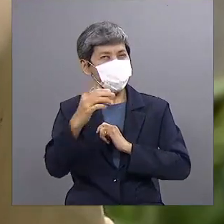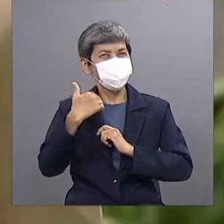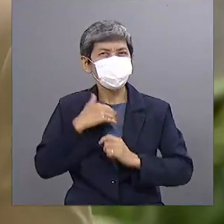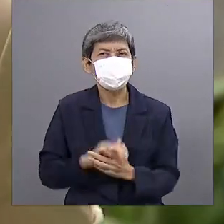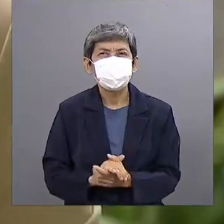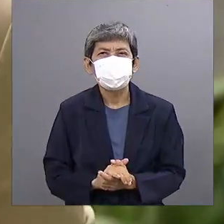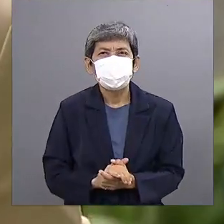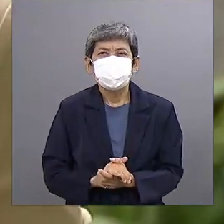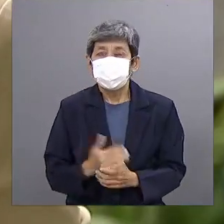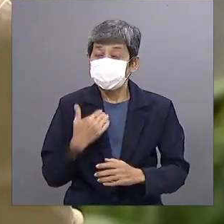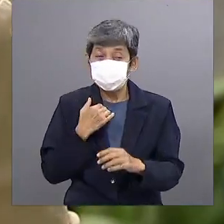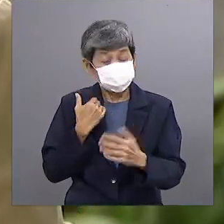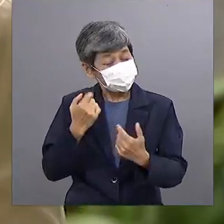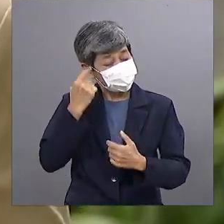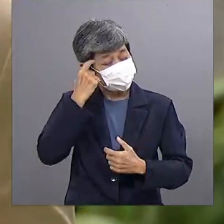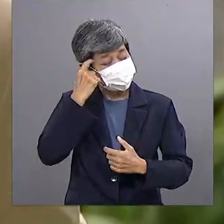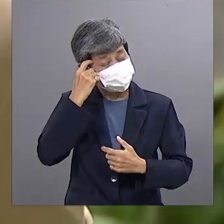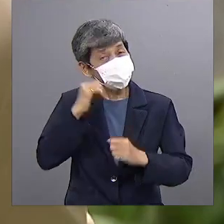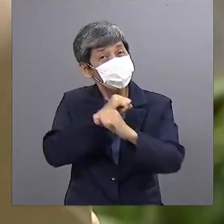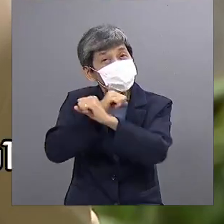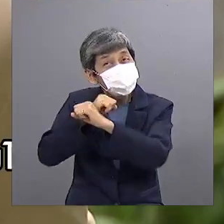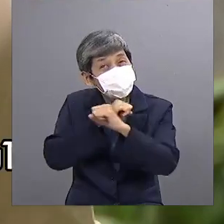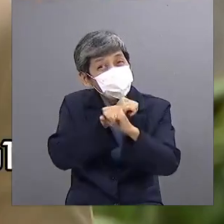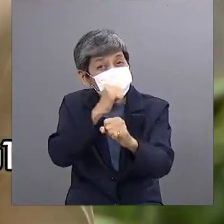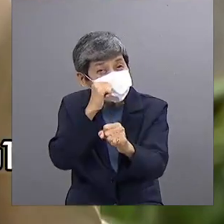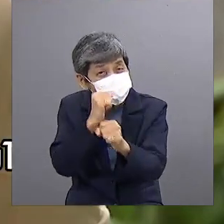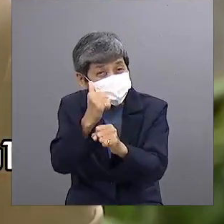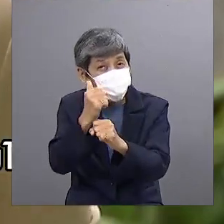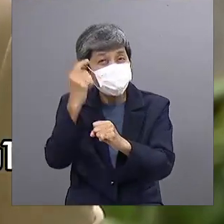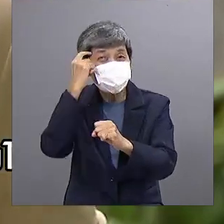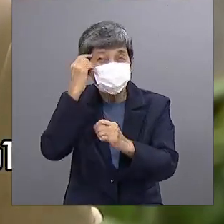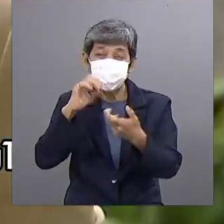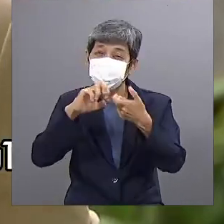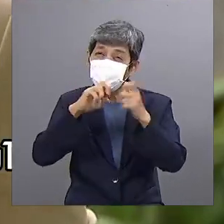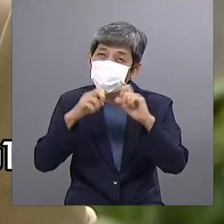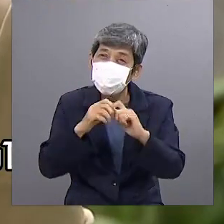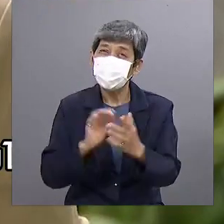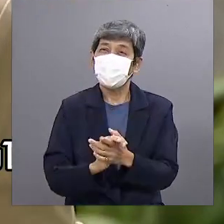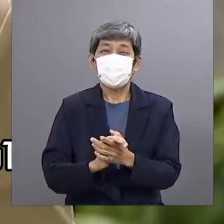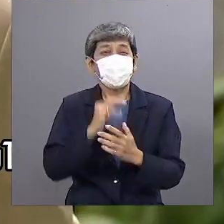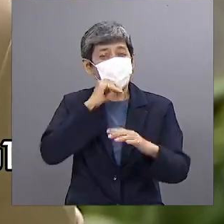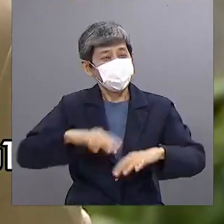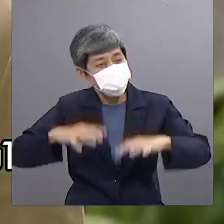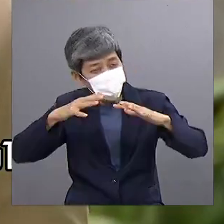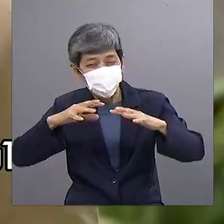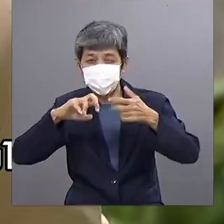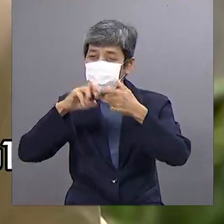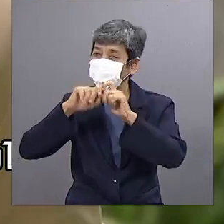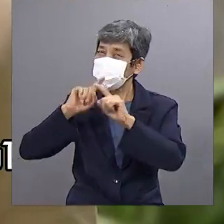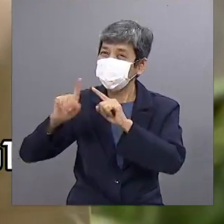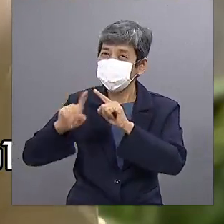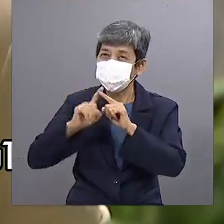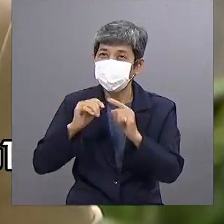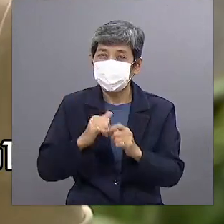being, what can we do just to save the world, to save the environment, and to avoid or slow